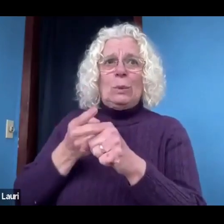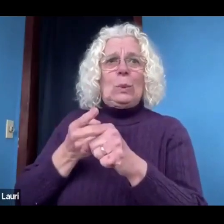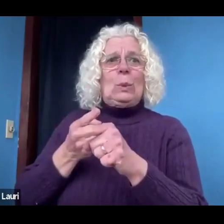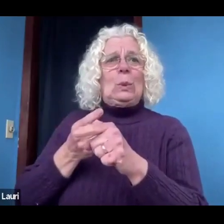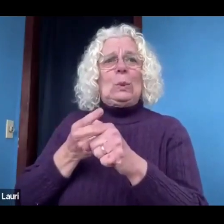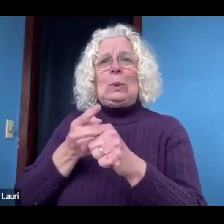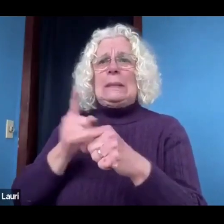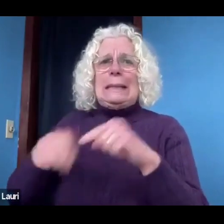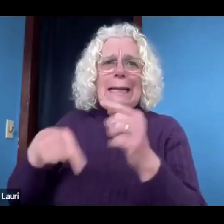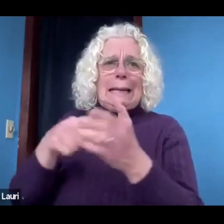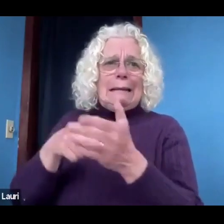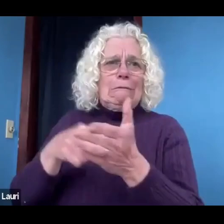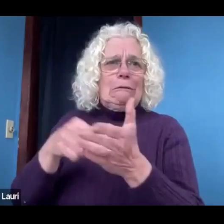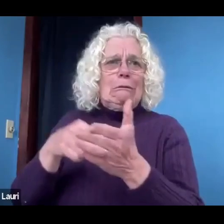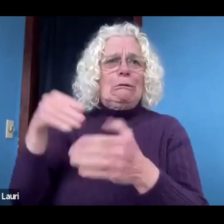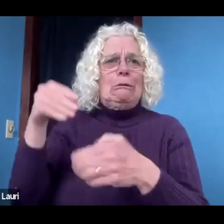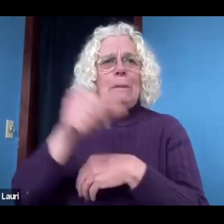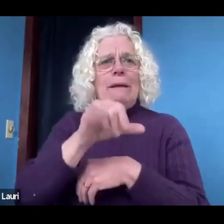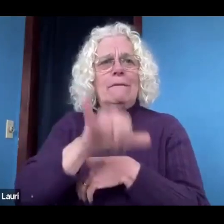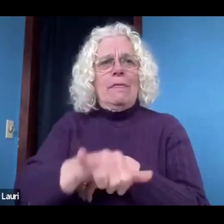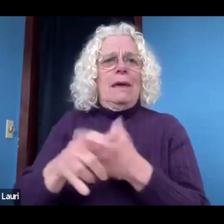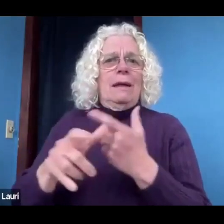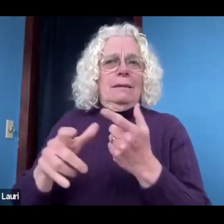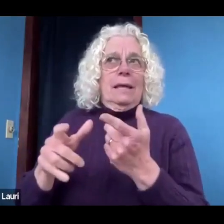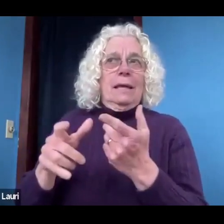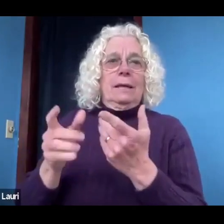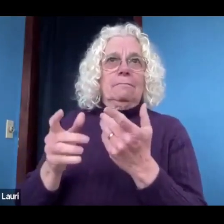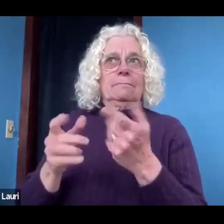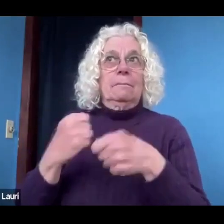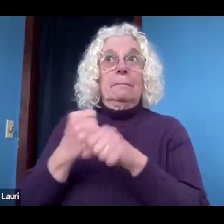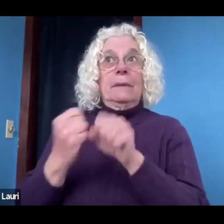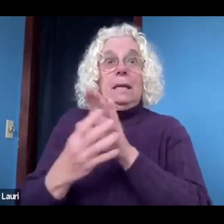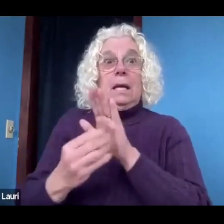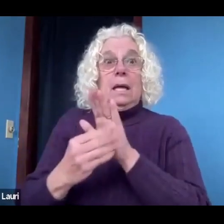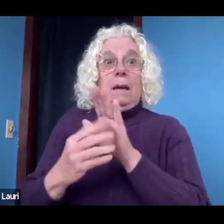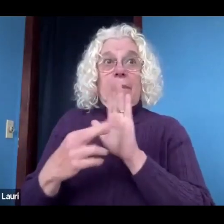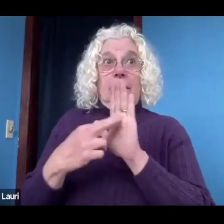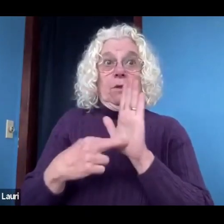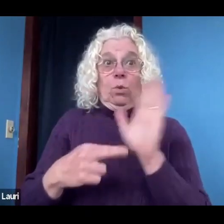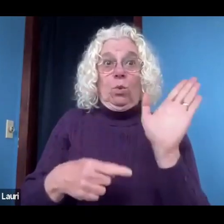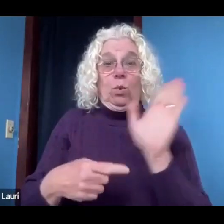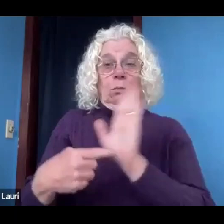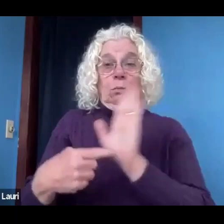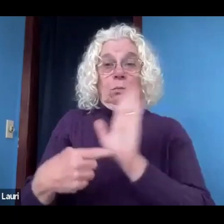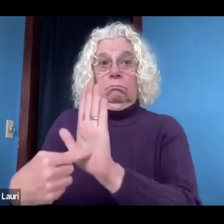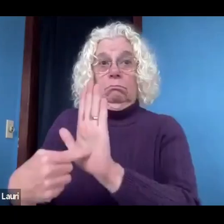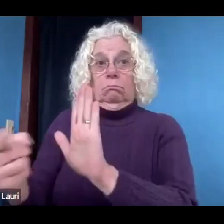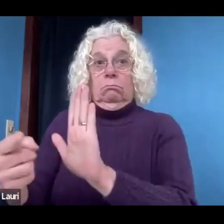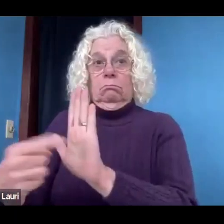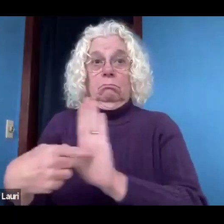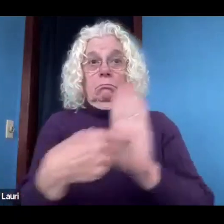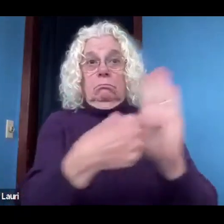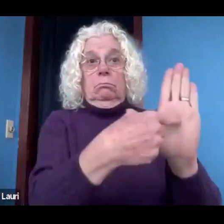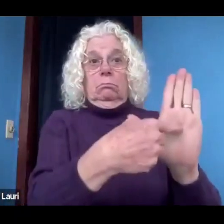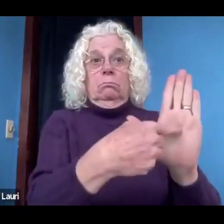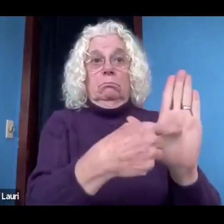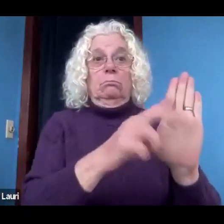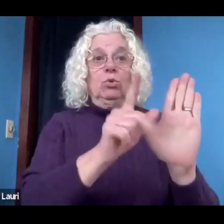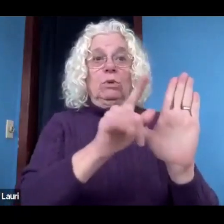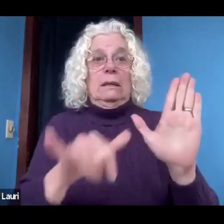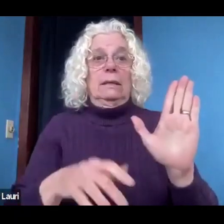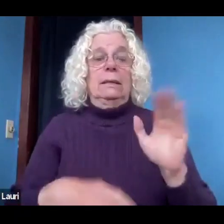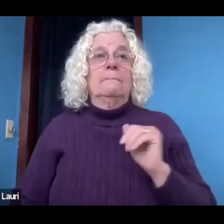might be really good to um, have a copy of what the rule is to make sure that folks are protected.